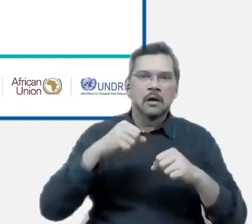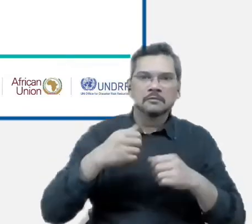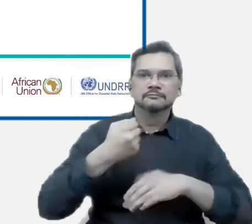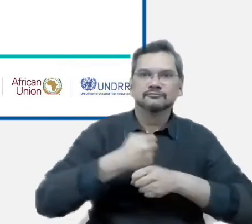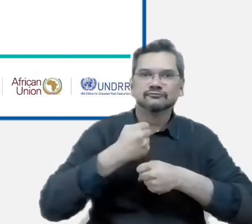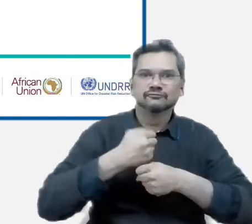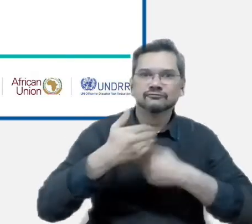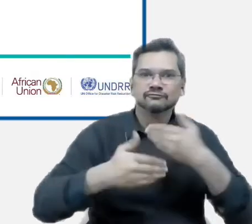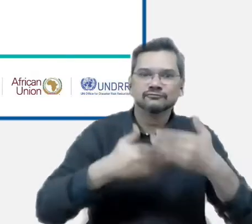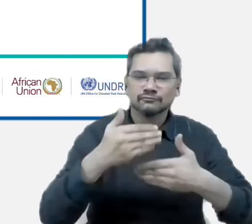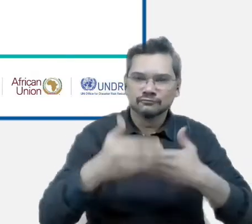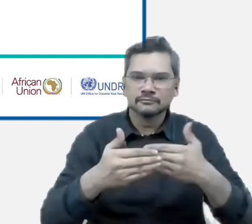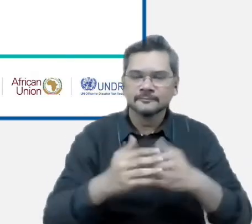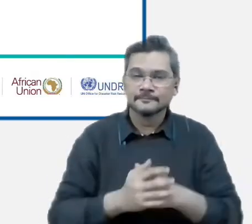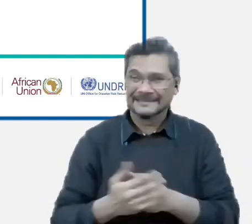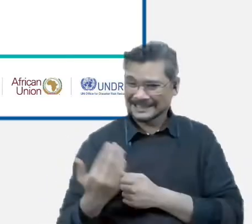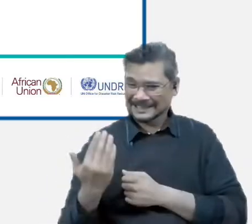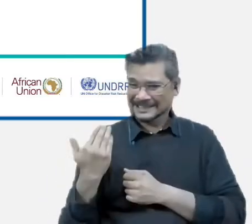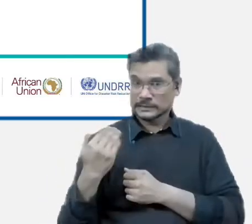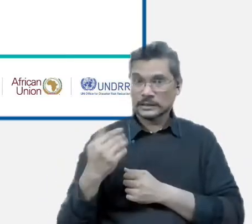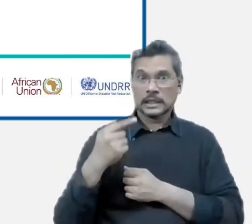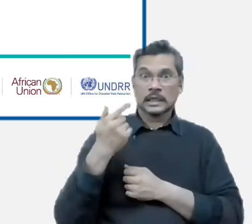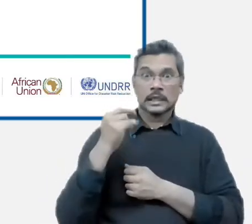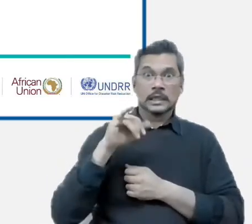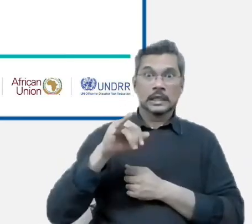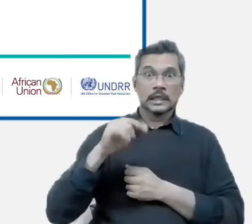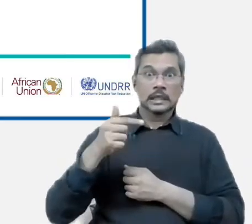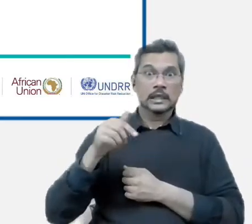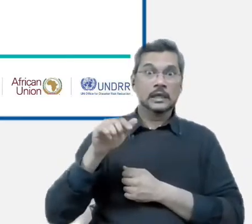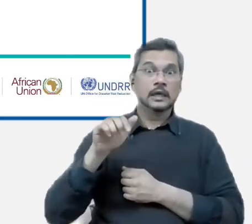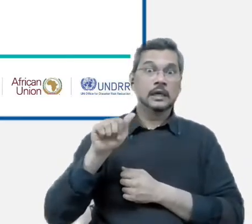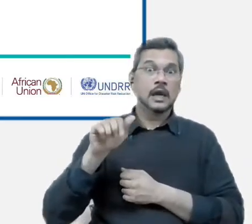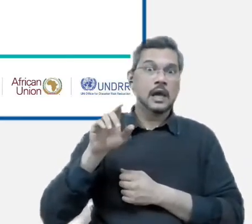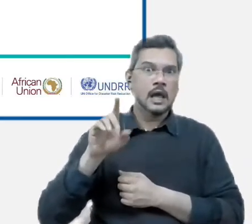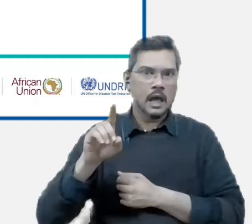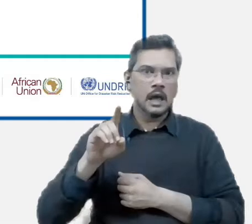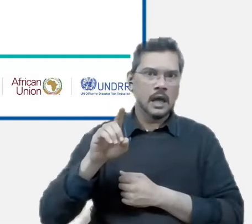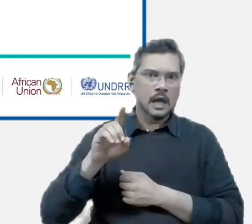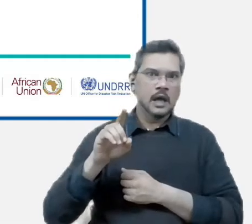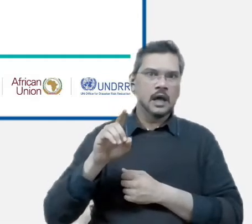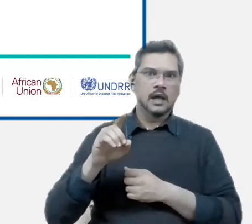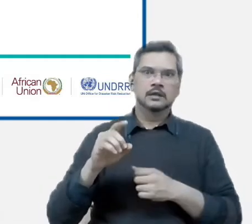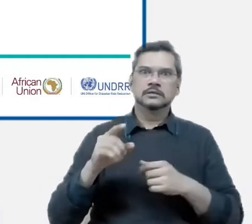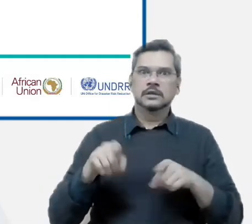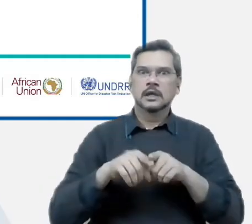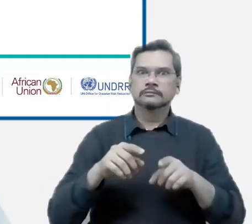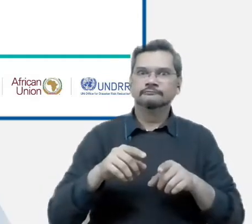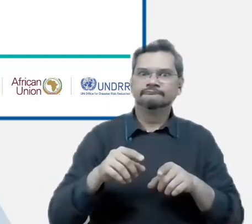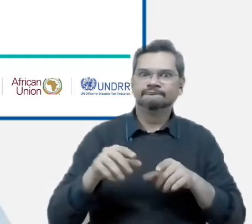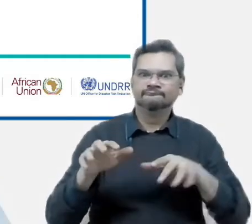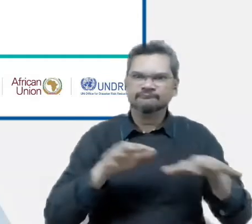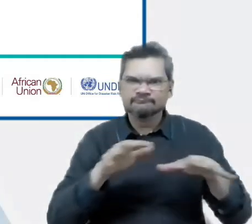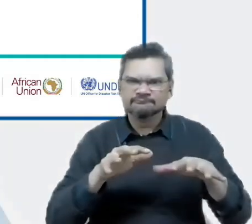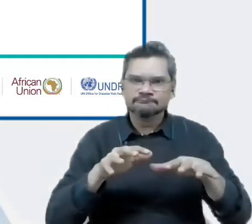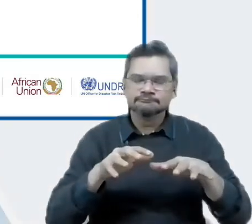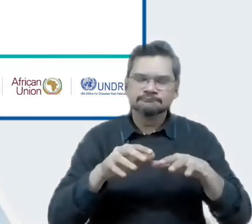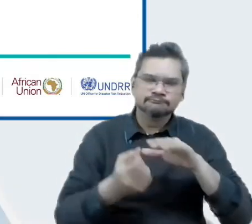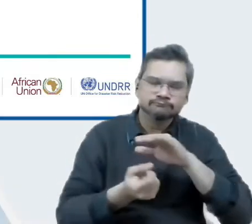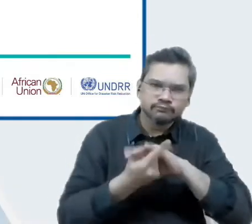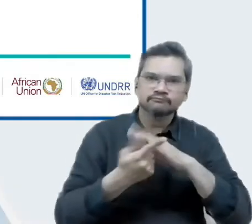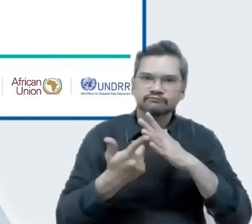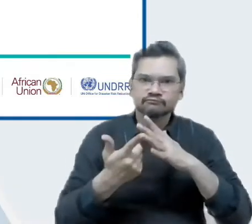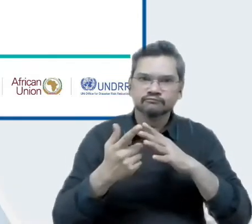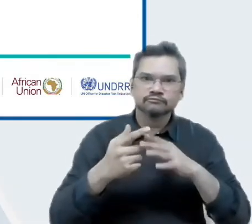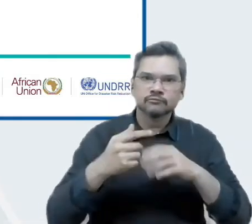IGAD Disaster Operations Center, which has a situation room, particularly for a multi-hazard early warning system and early action.